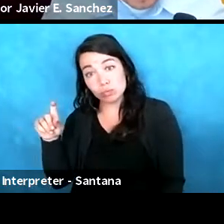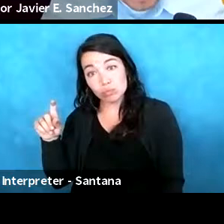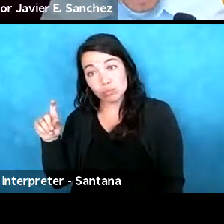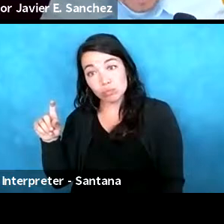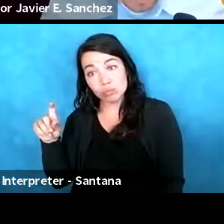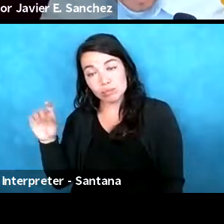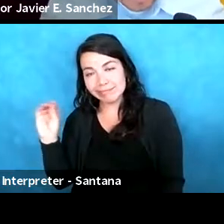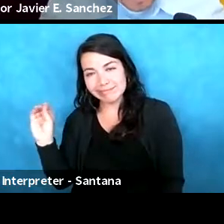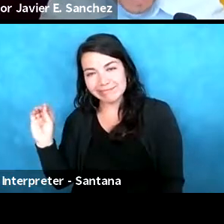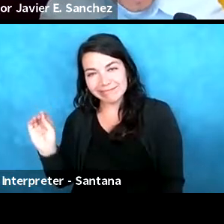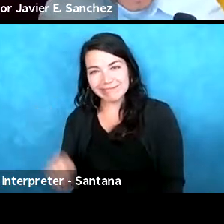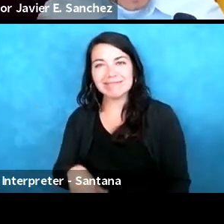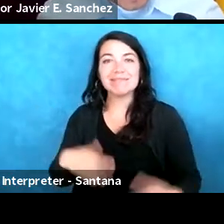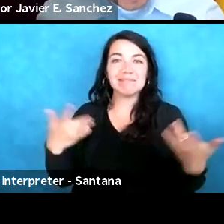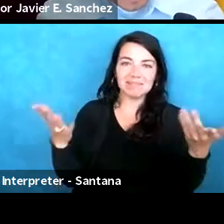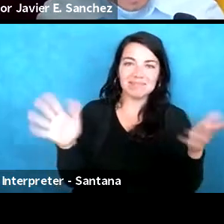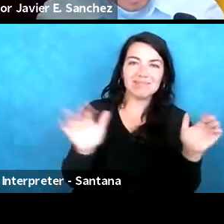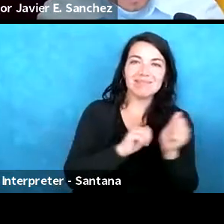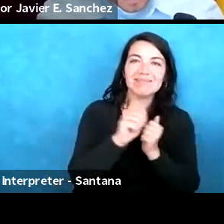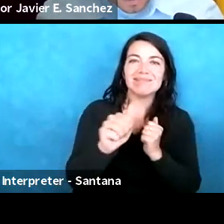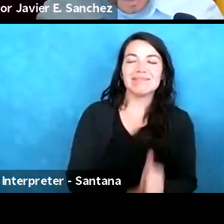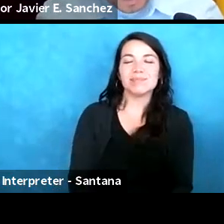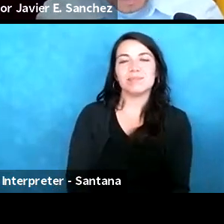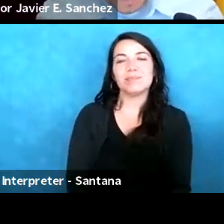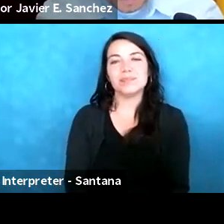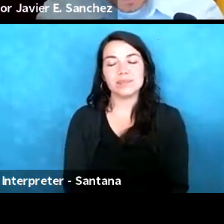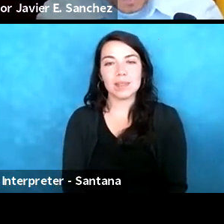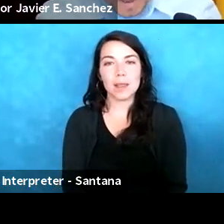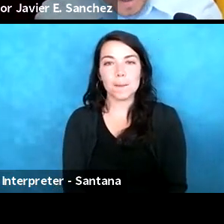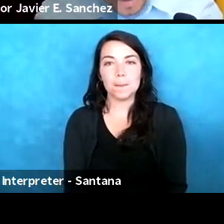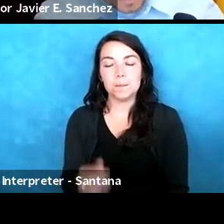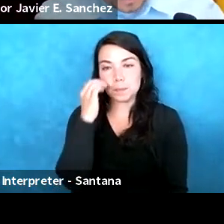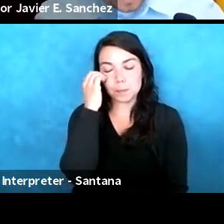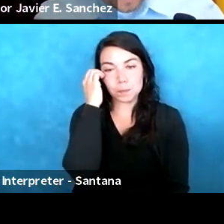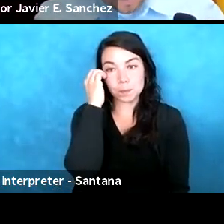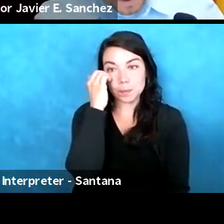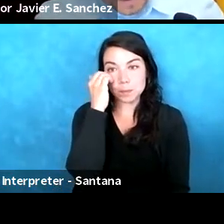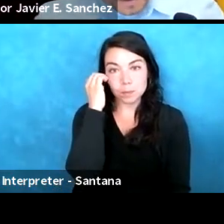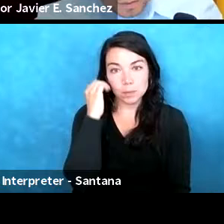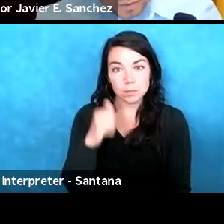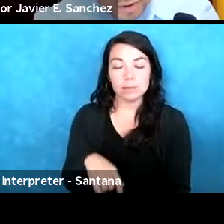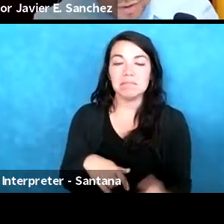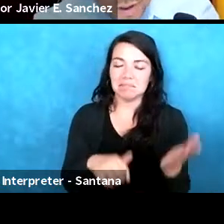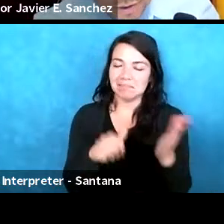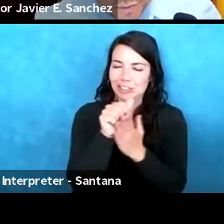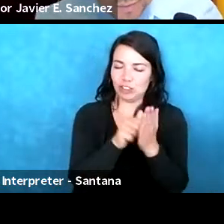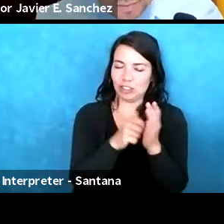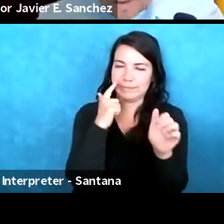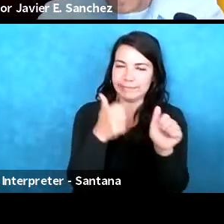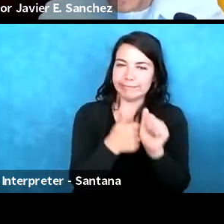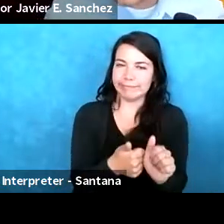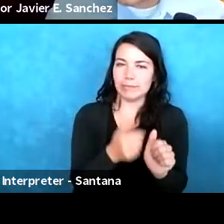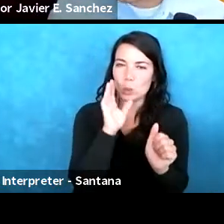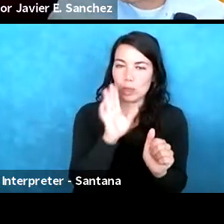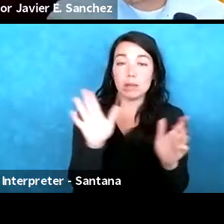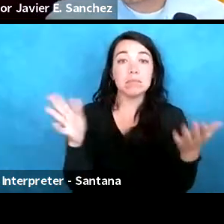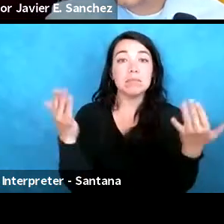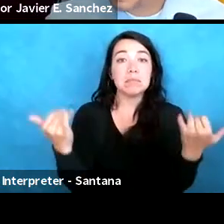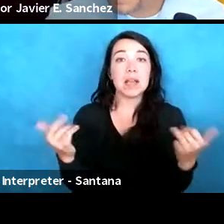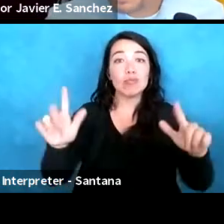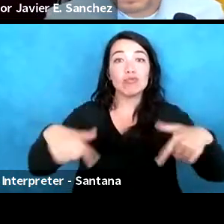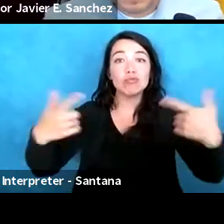Very well, the motion passes, the agenda will continue before us. So we'll go on to public comments